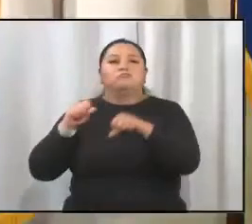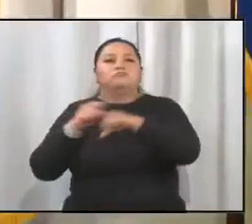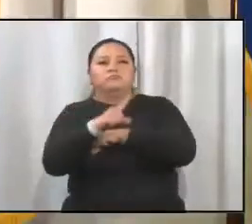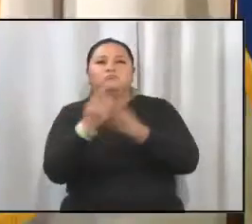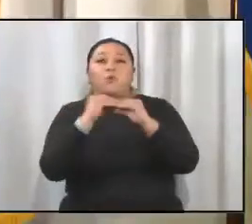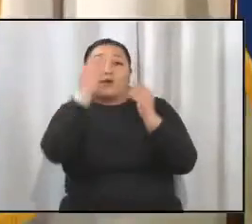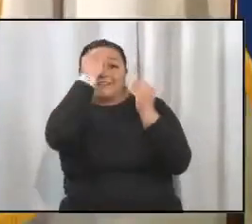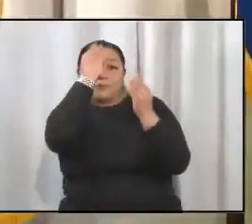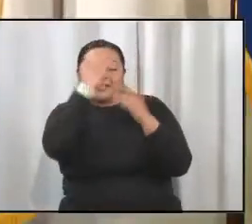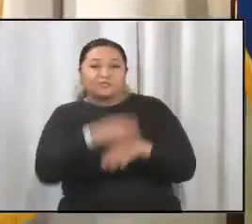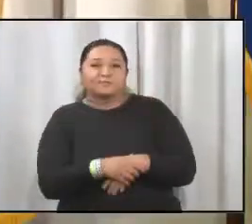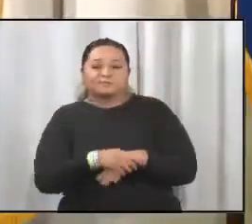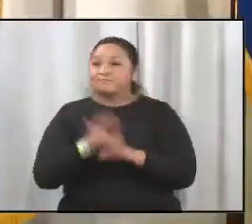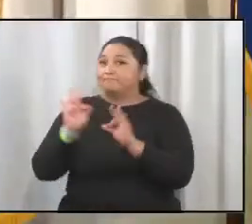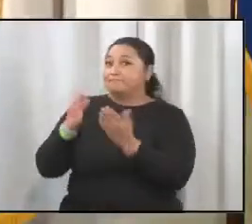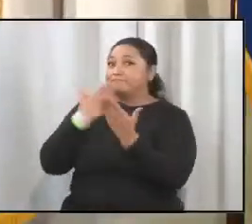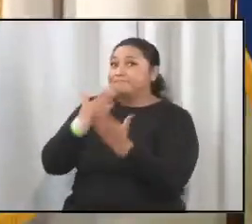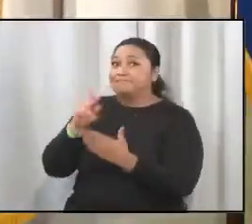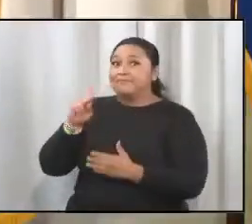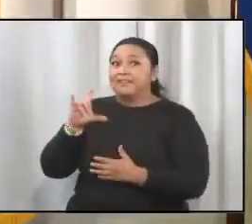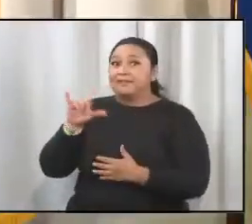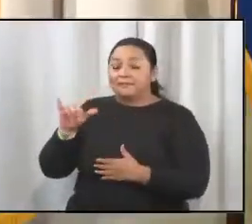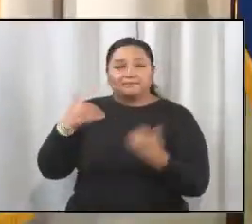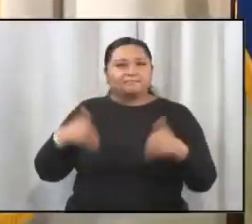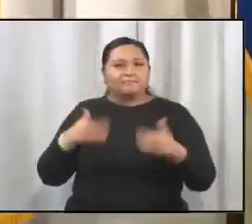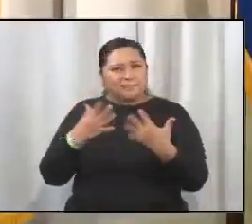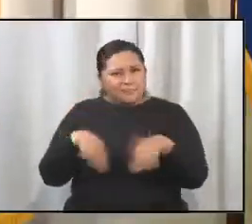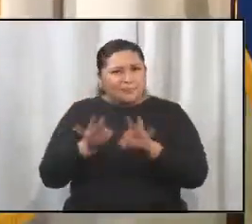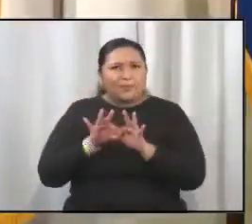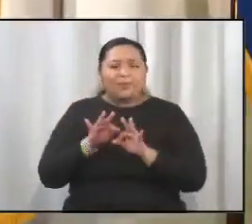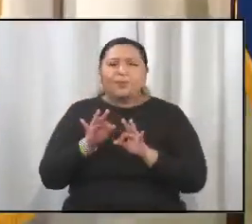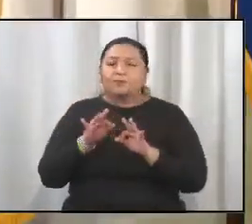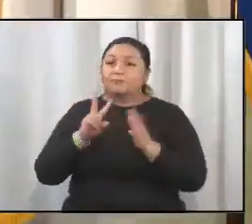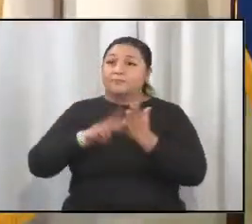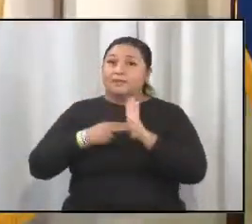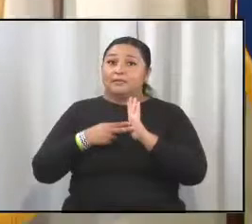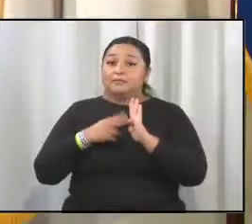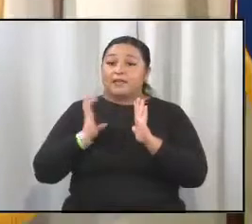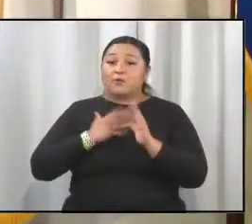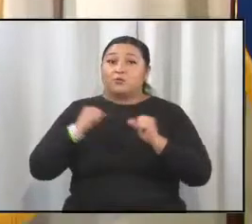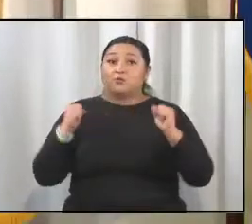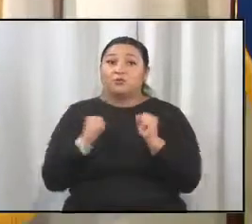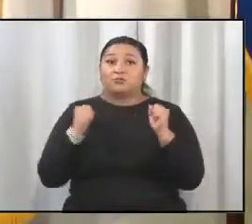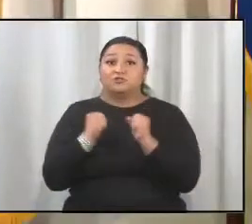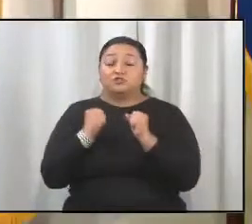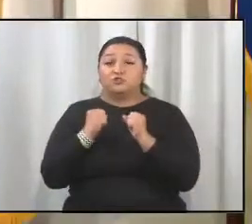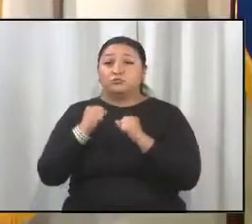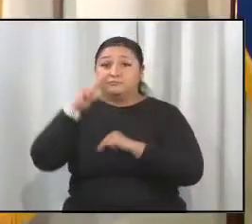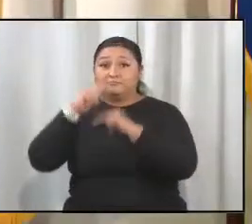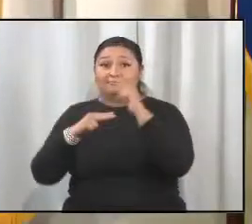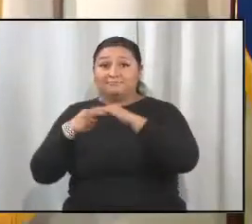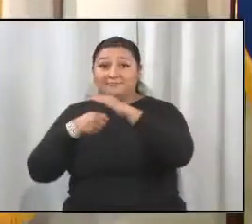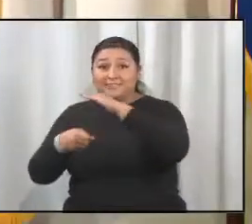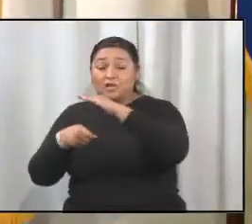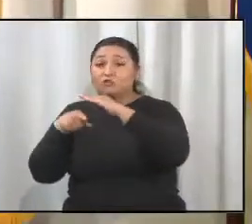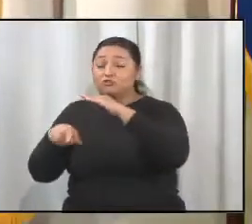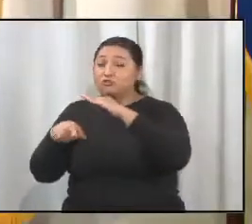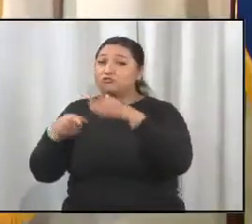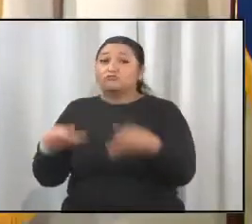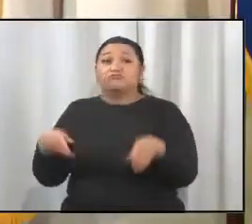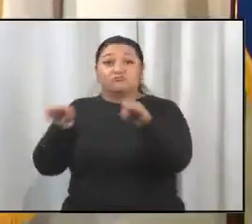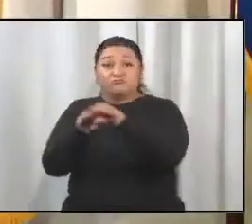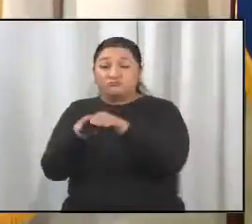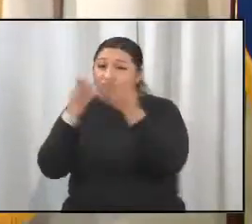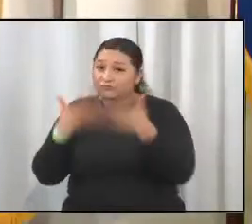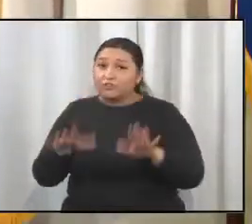Good. Thanks, Kelly. So this is important. This means when the winter shelter program ends, this is a program funded by